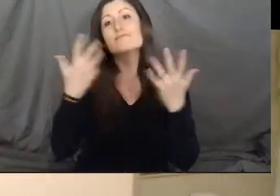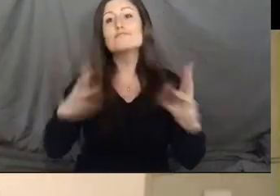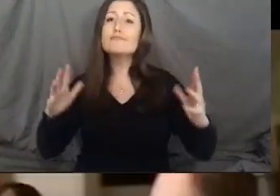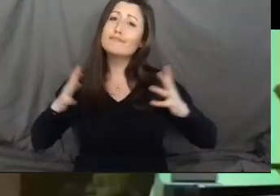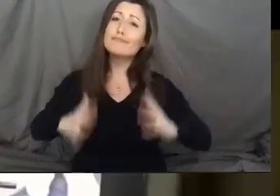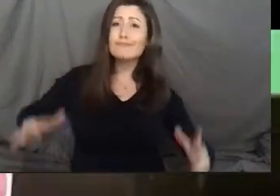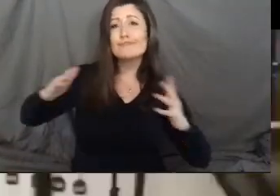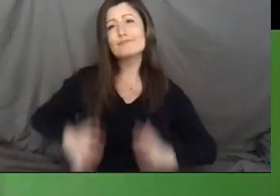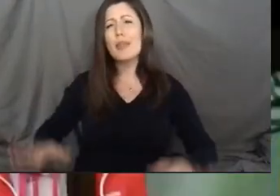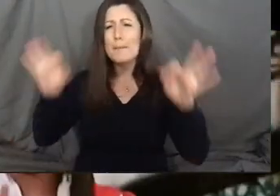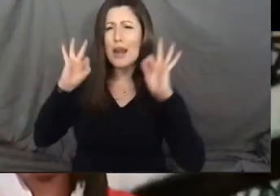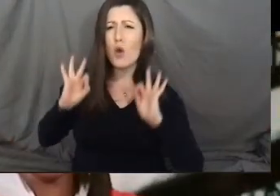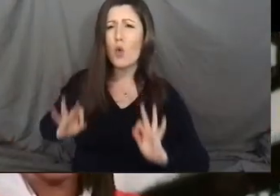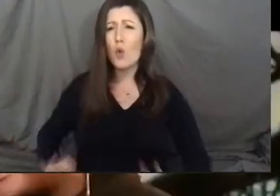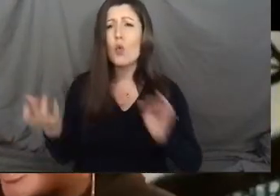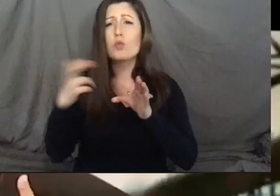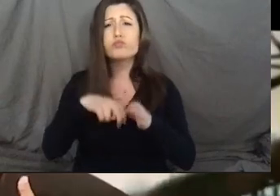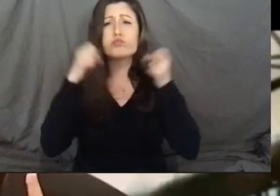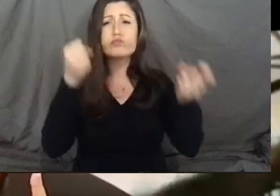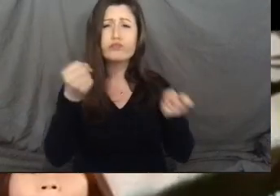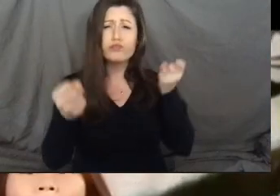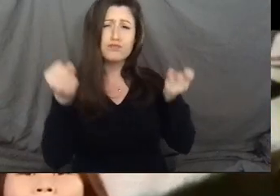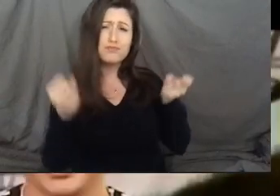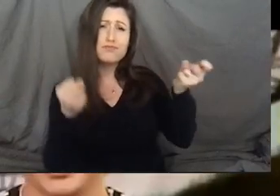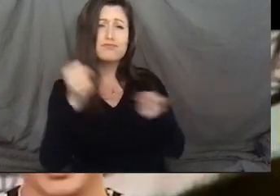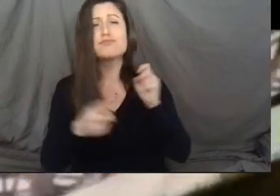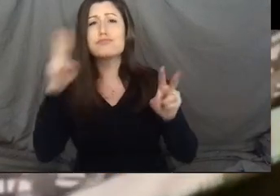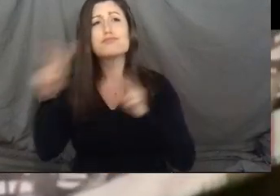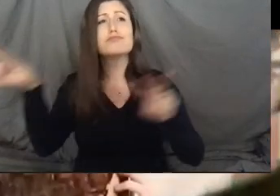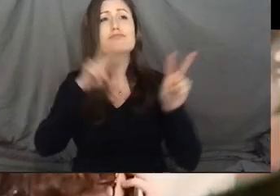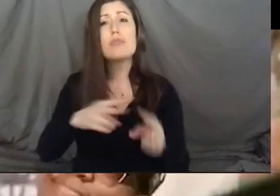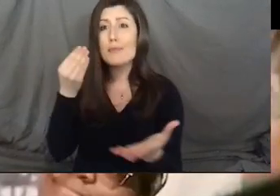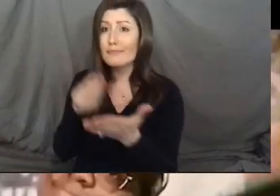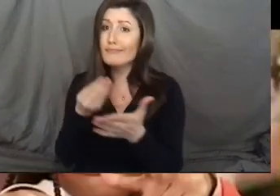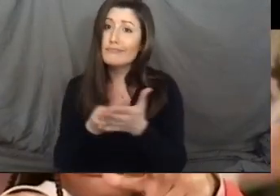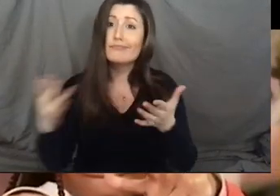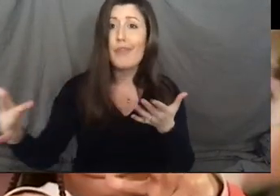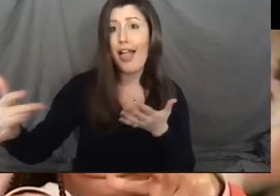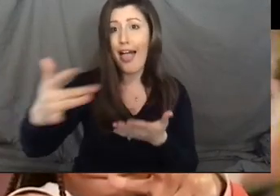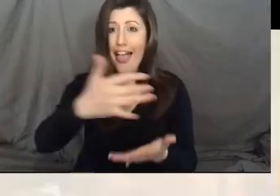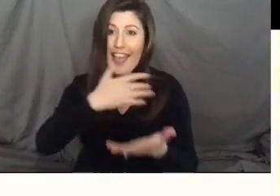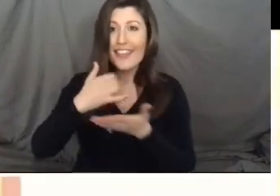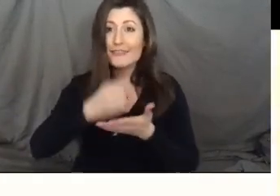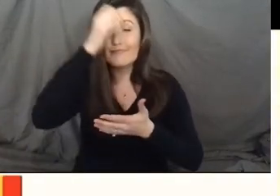Pick it up. You see the drip, yeah, I'm fitted up. Up in my car in the giddy up. Secure the bag, yeah, I get the bus.